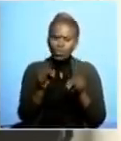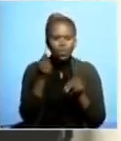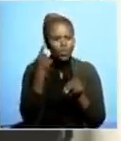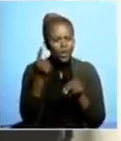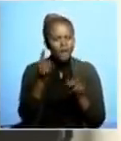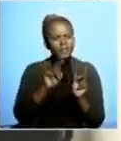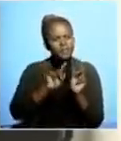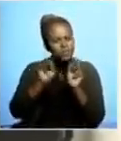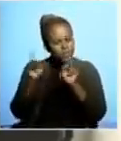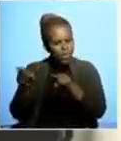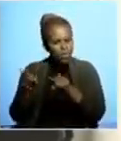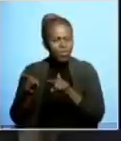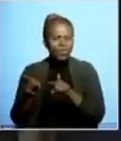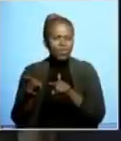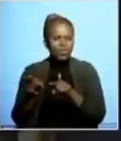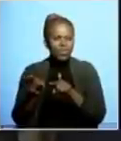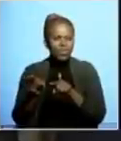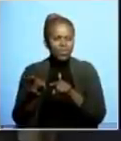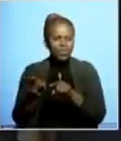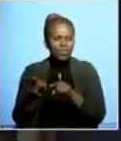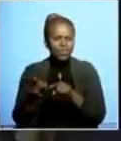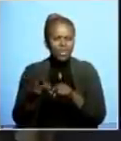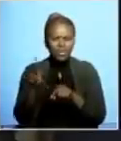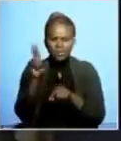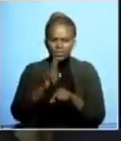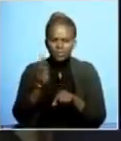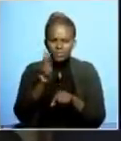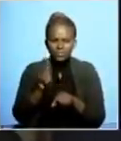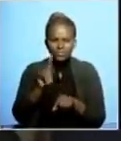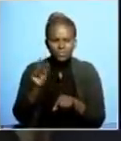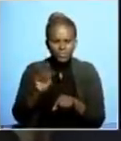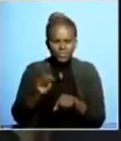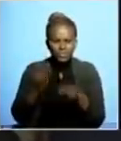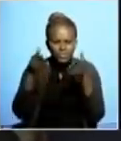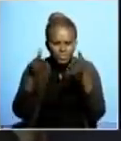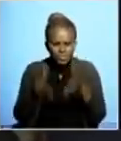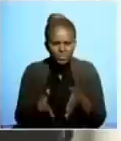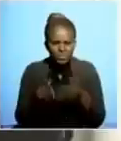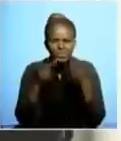to a pit latrine in a public school.